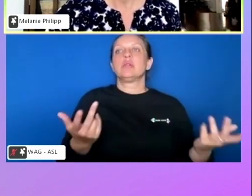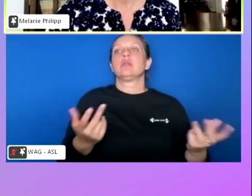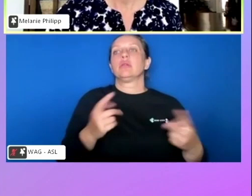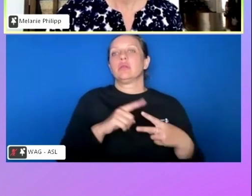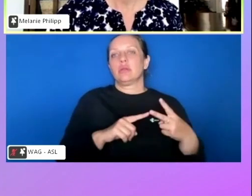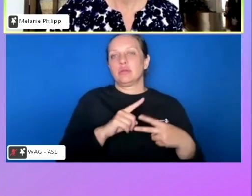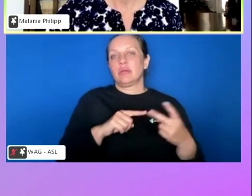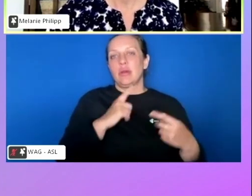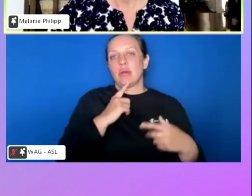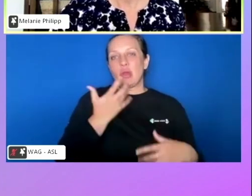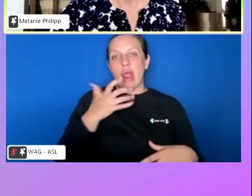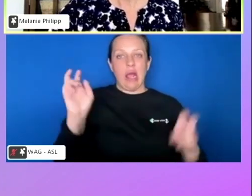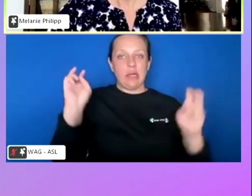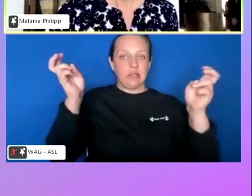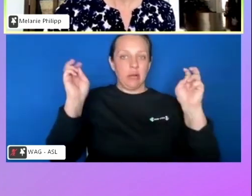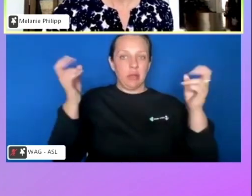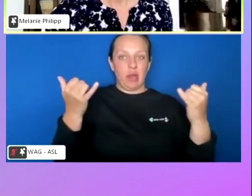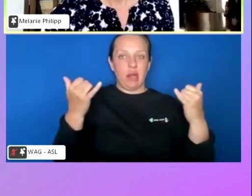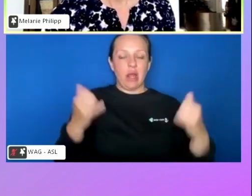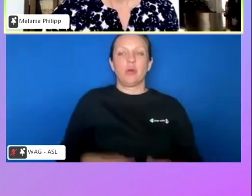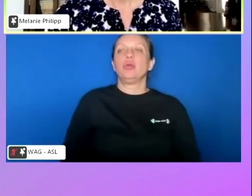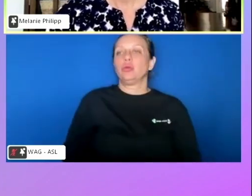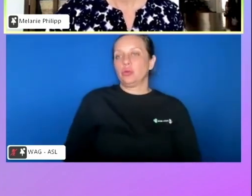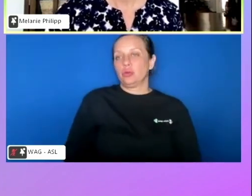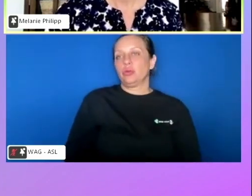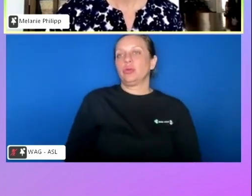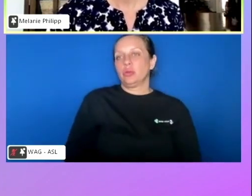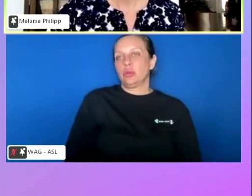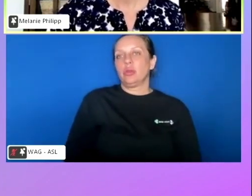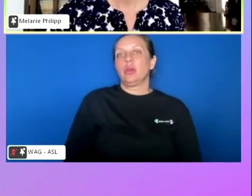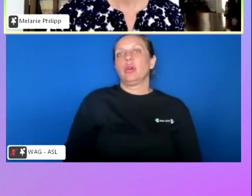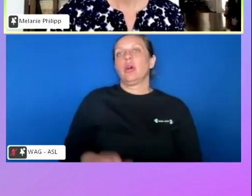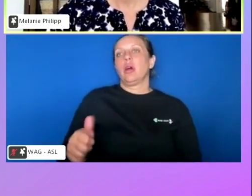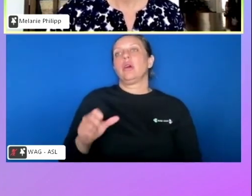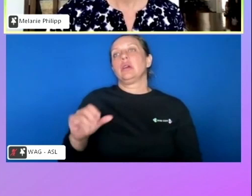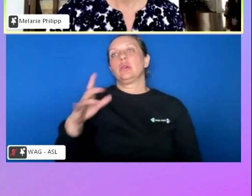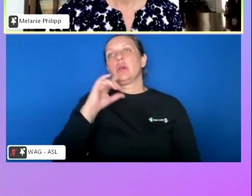is a pretty hot topic right now. Other SCs with outstanding